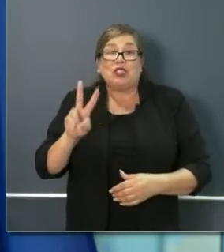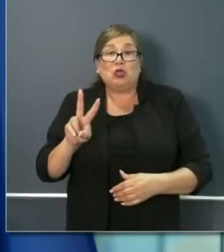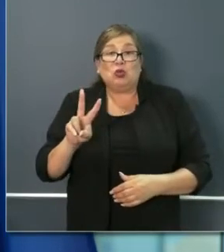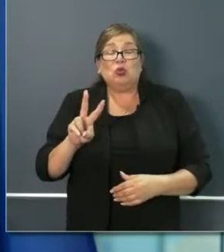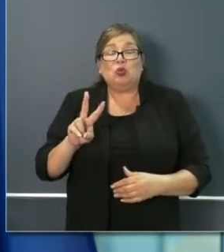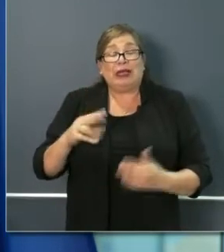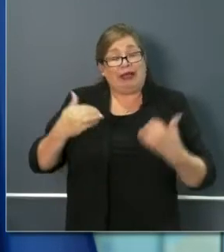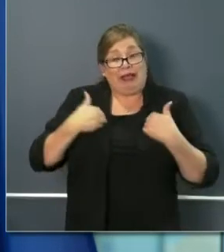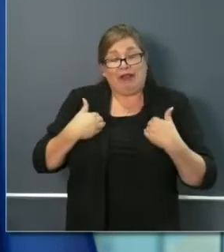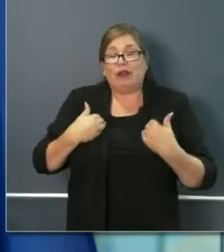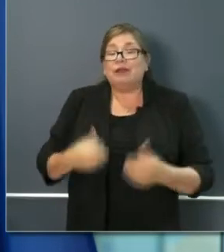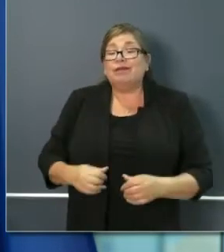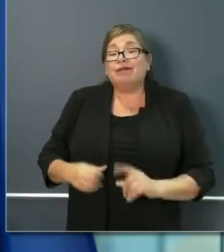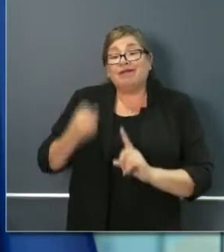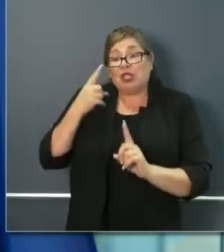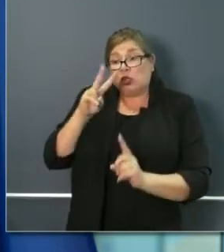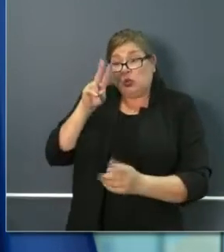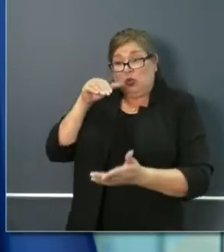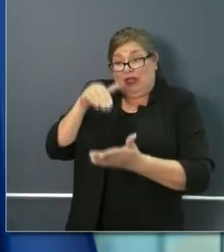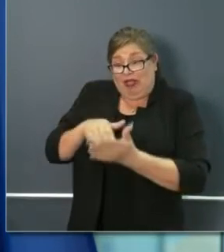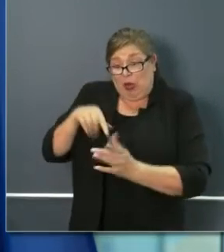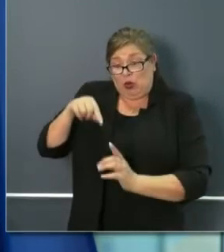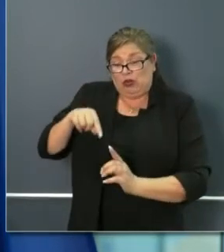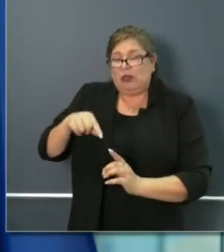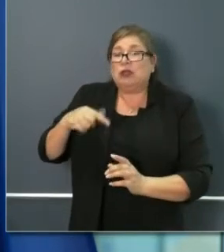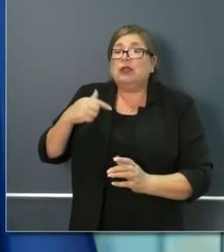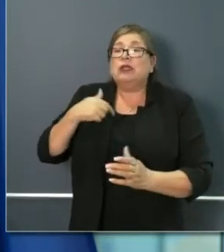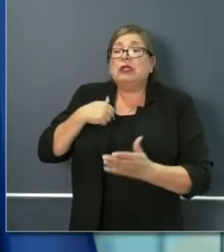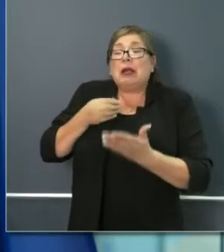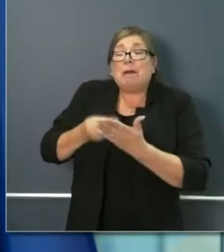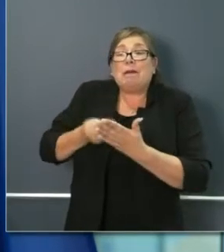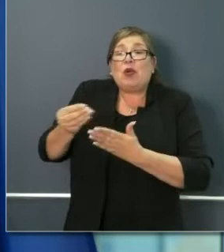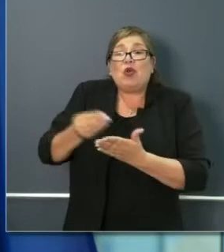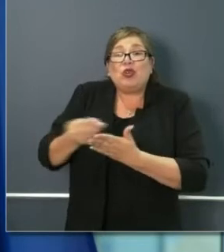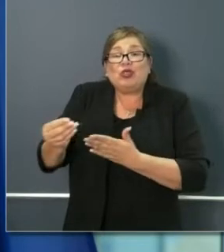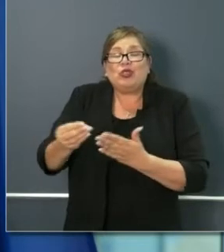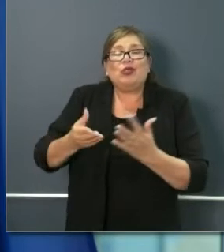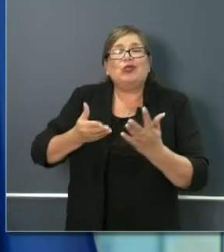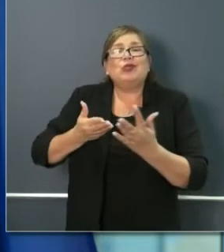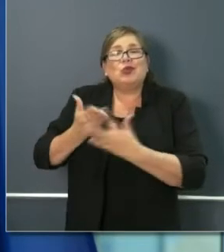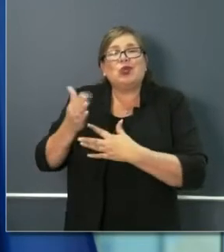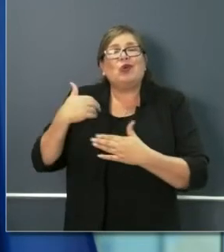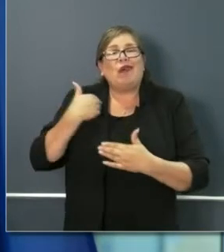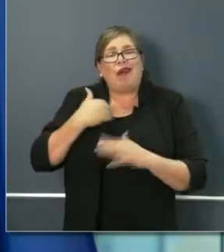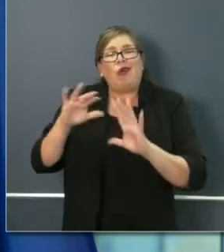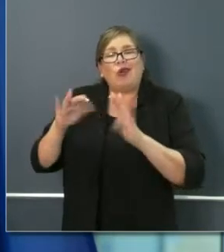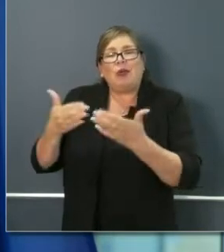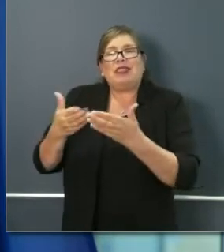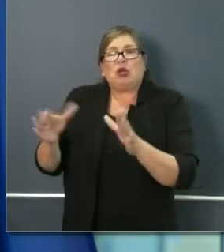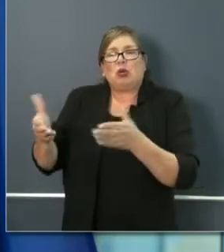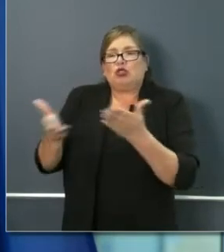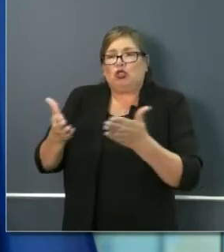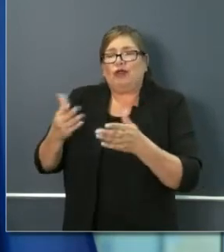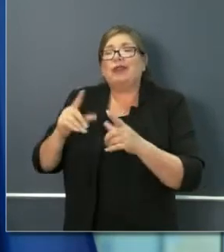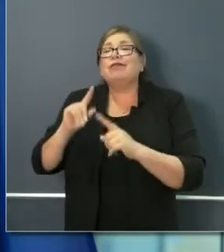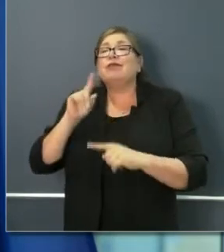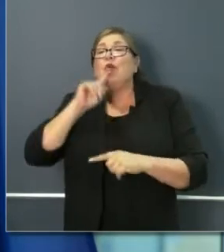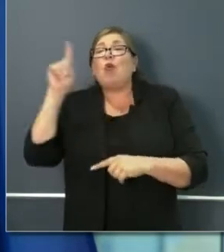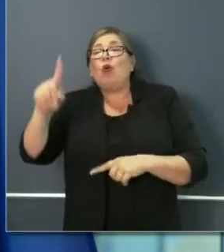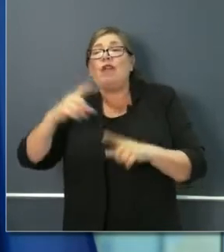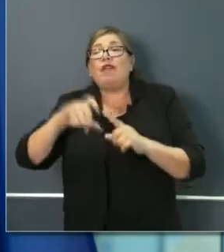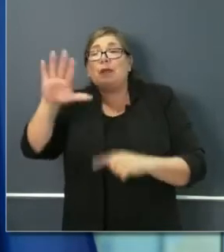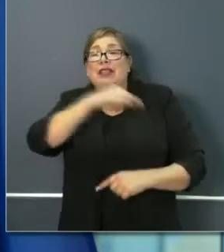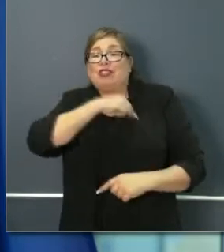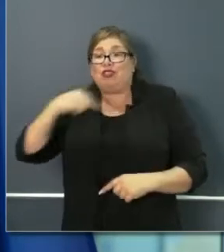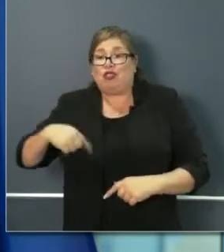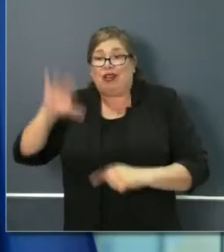4,252. 2,000 of those being purchased through our Department of General Services from overseas, from China,